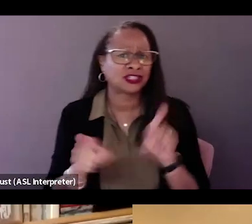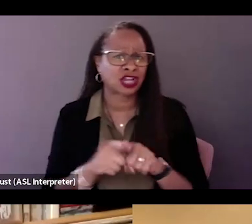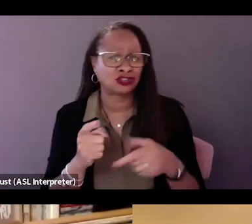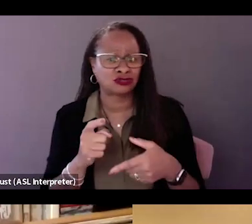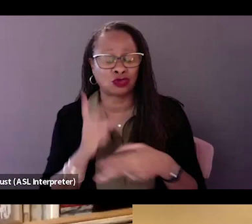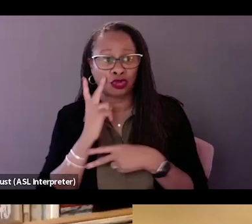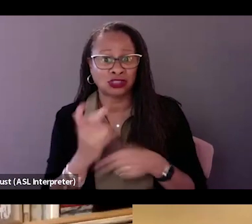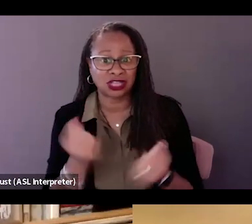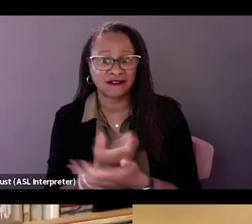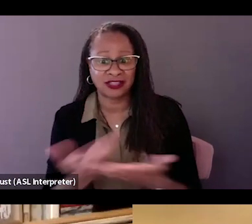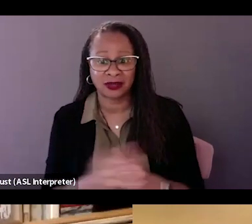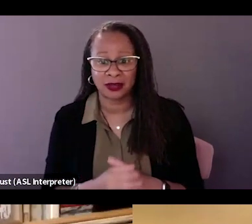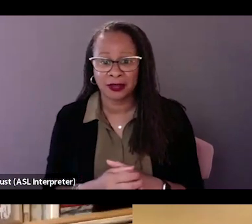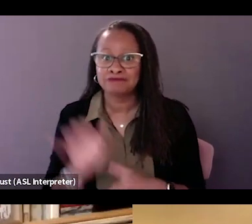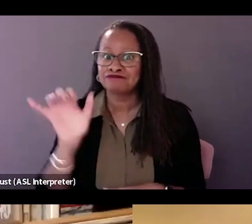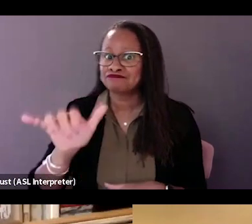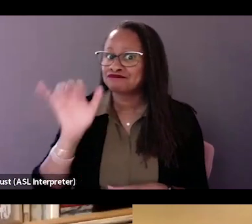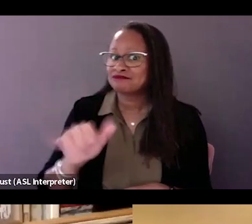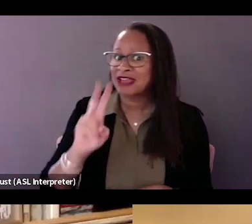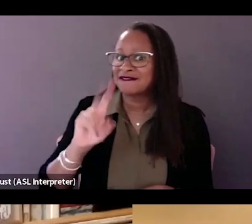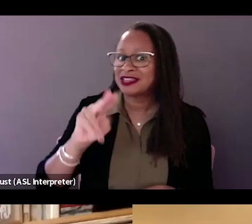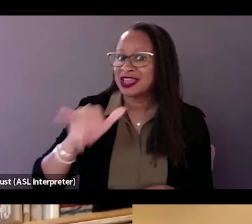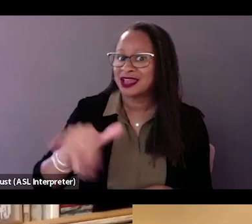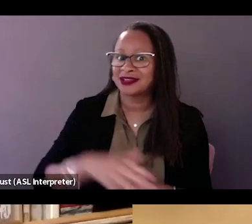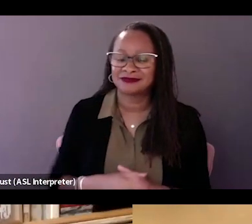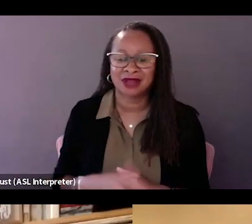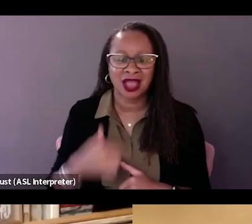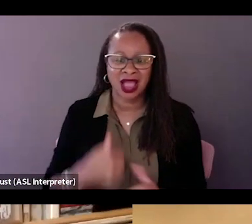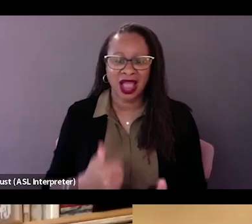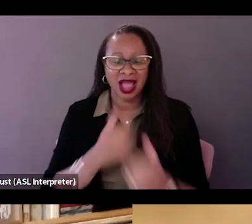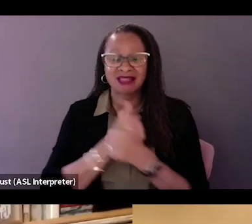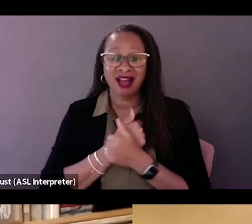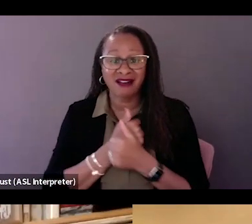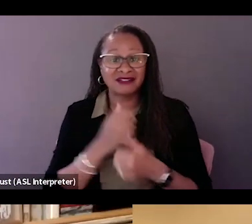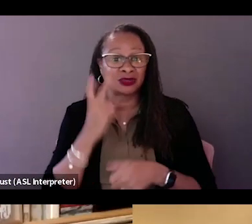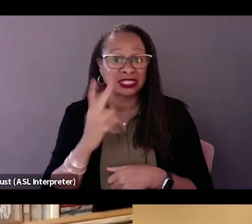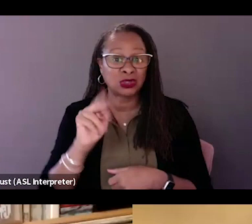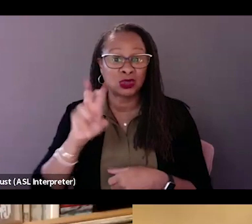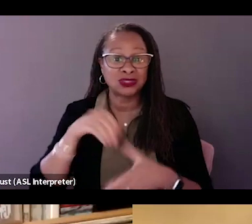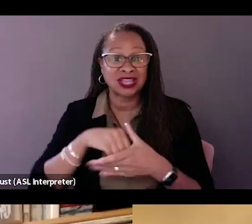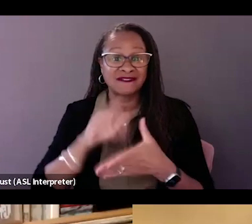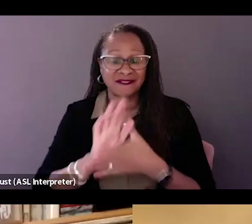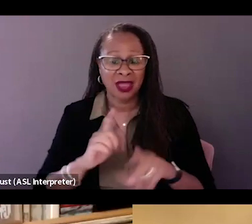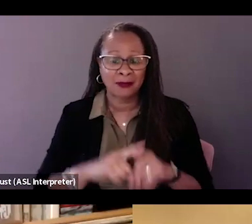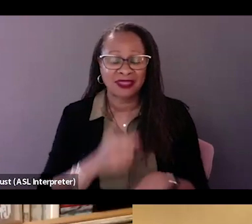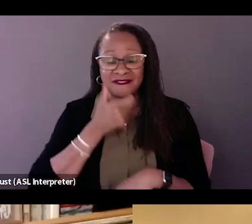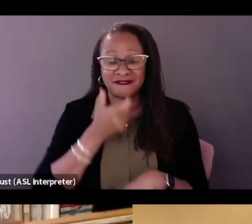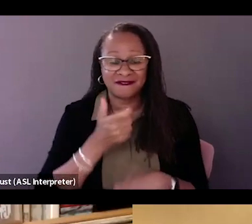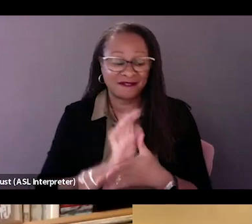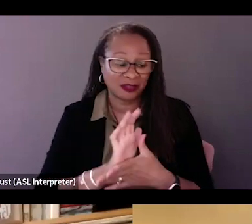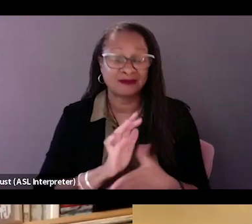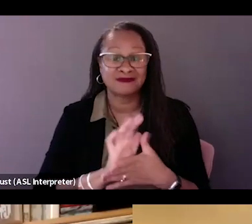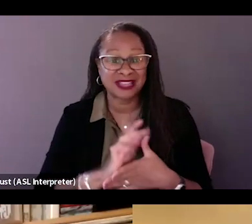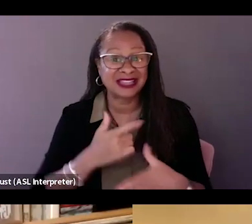was like, the thing is, I love newsroom films, but the films that I was, used to